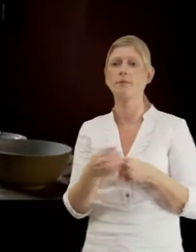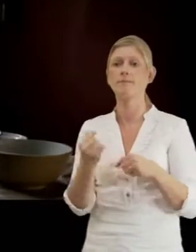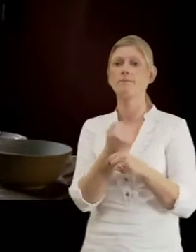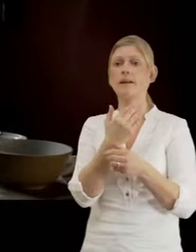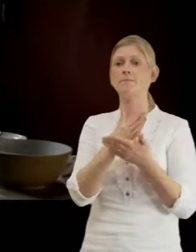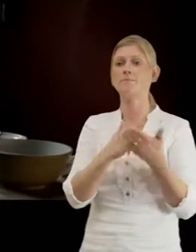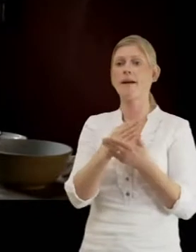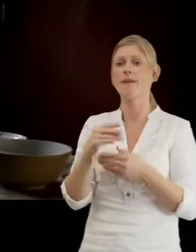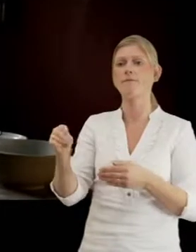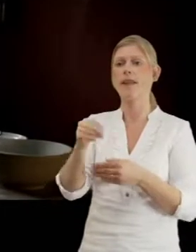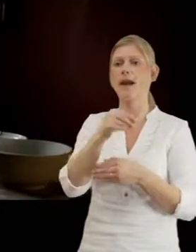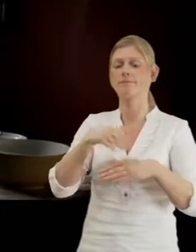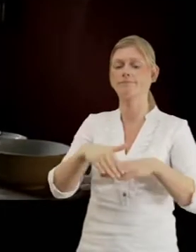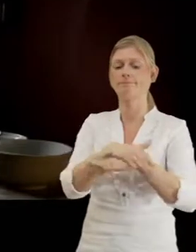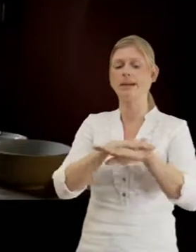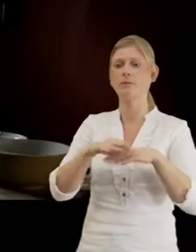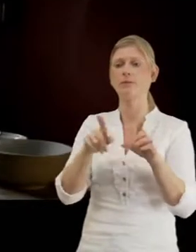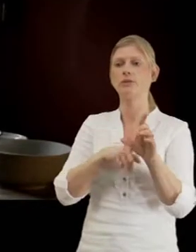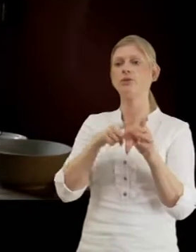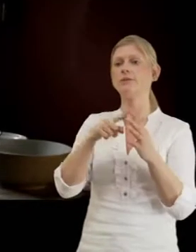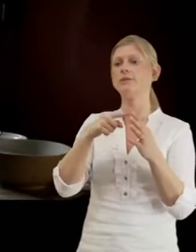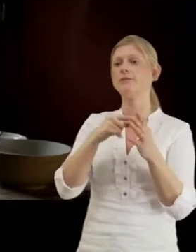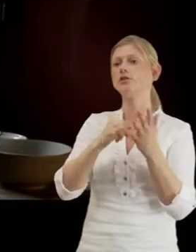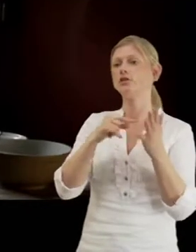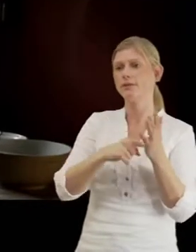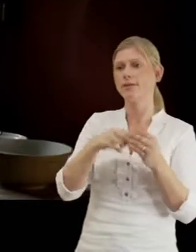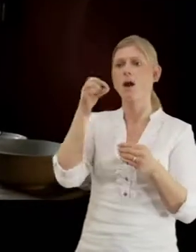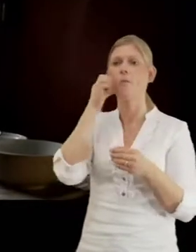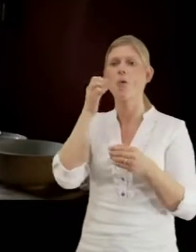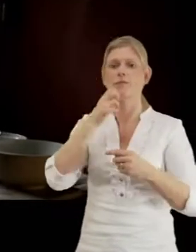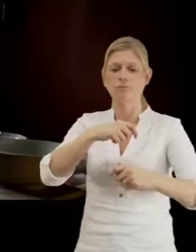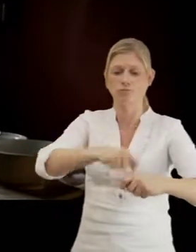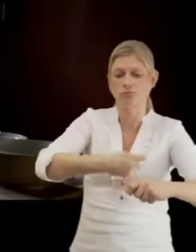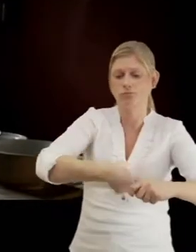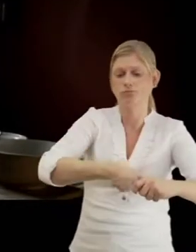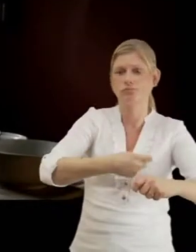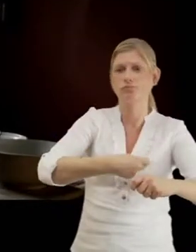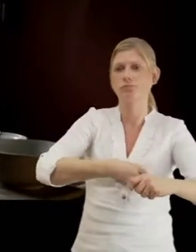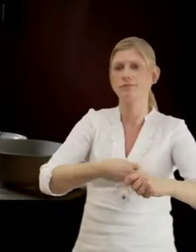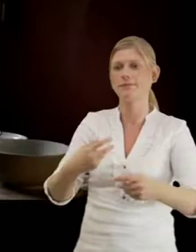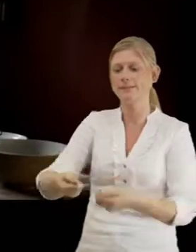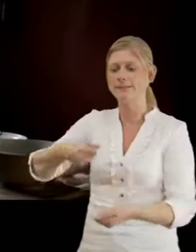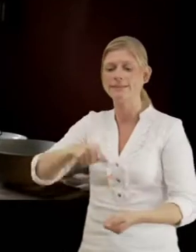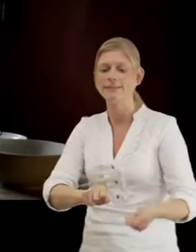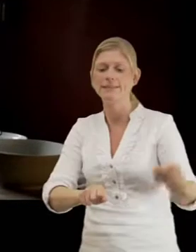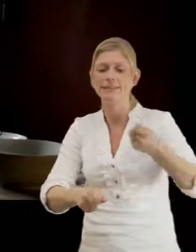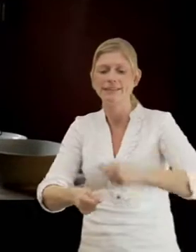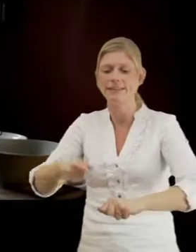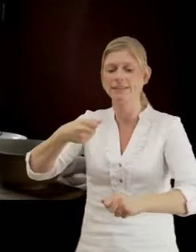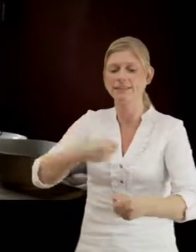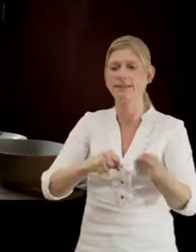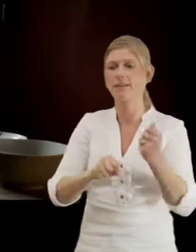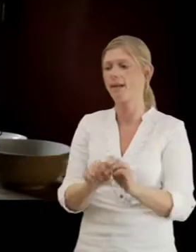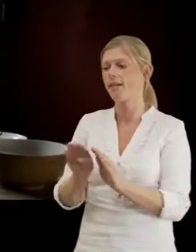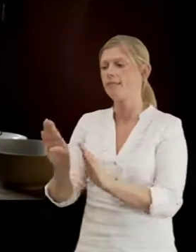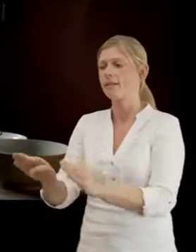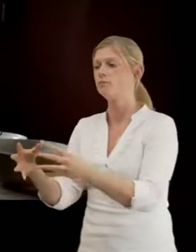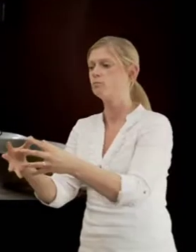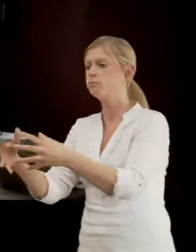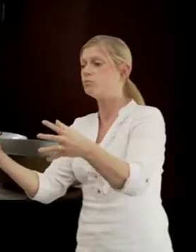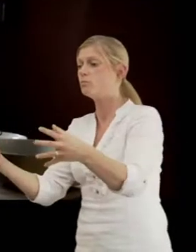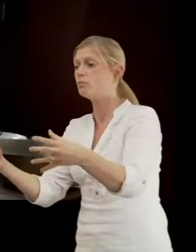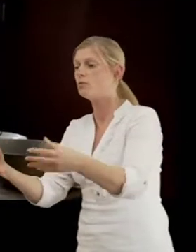To make bread, flour is combined with yeast and water and worked into dough. This is kneaded,